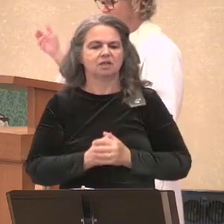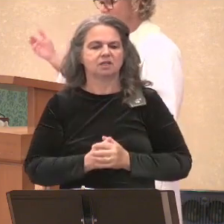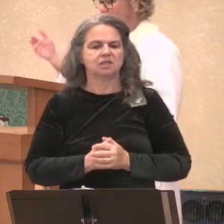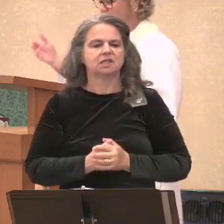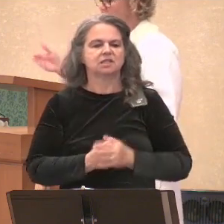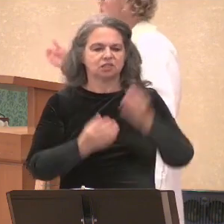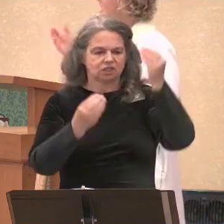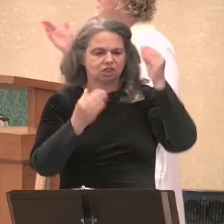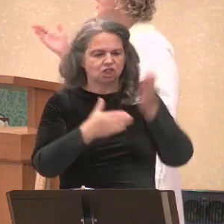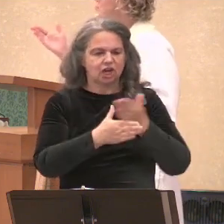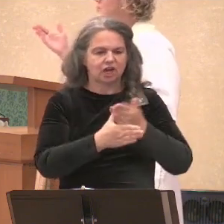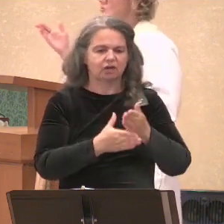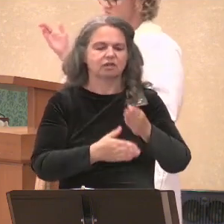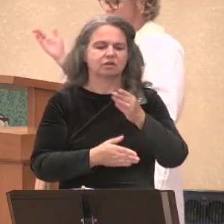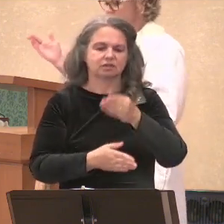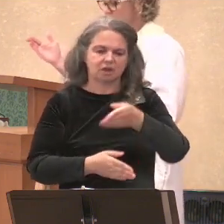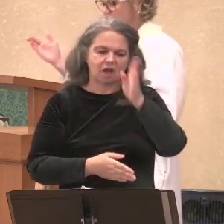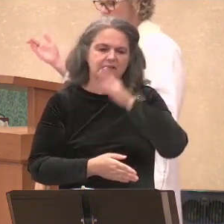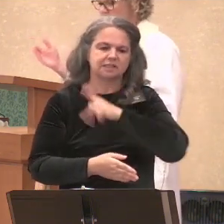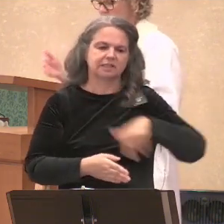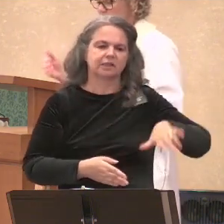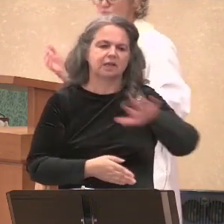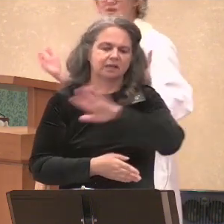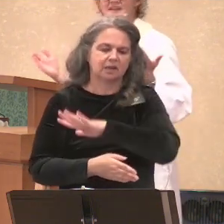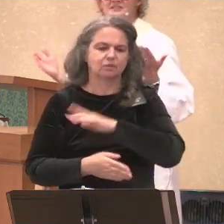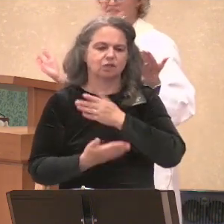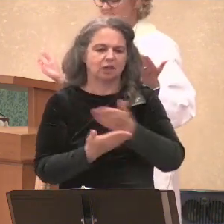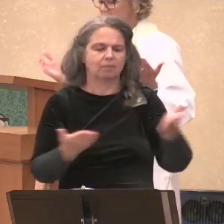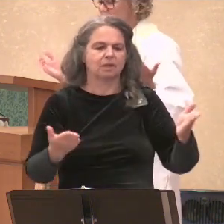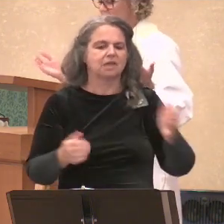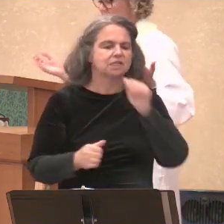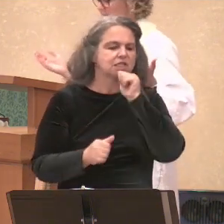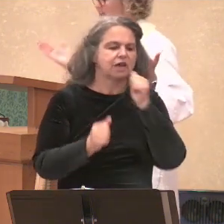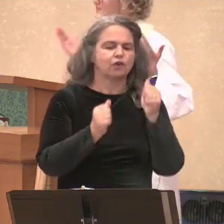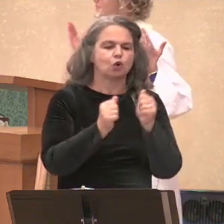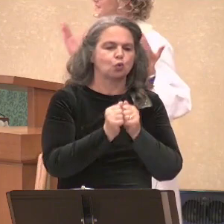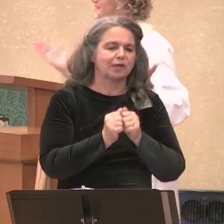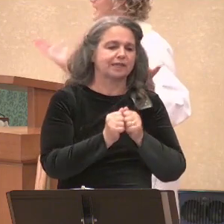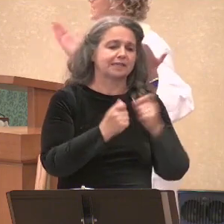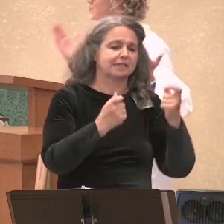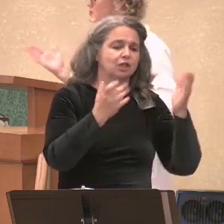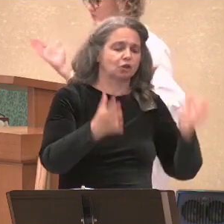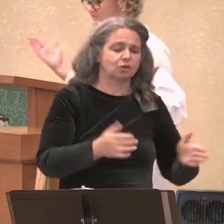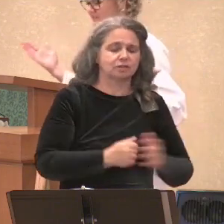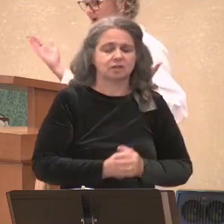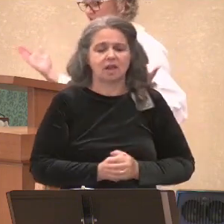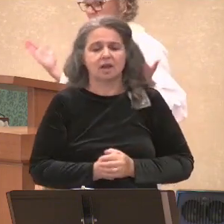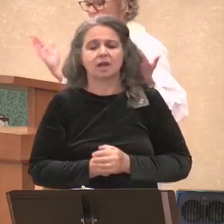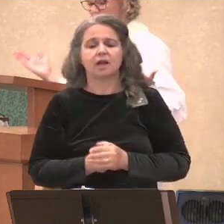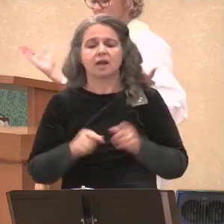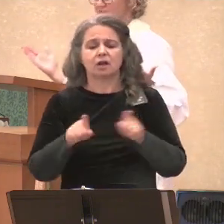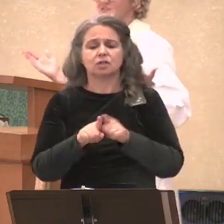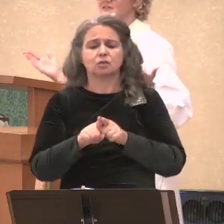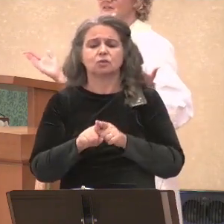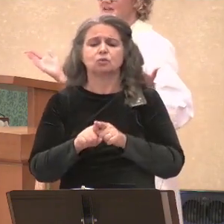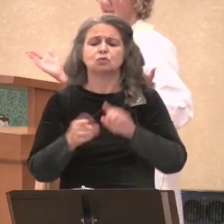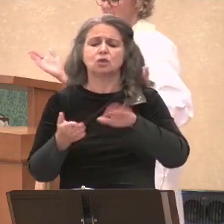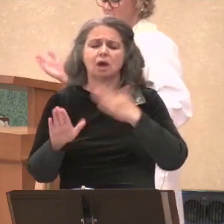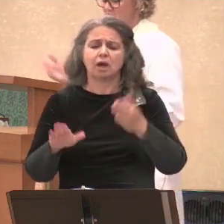God's kingdom, to have supper with sinners, to raise the dead, and even to die mercifully on the